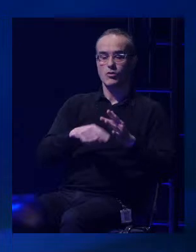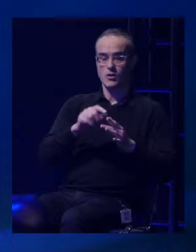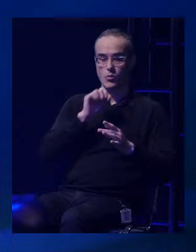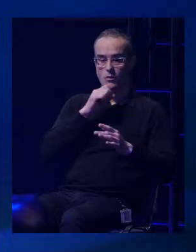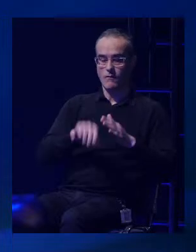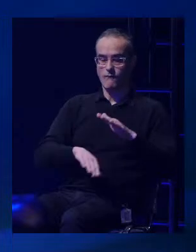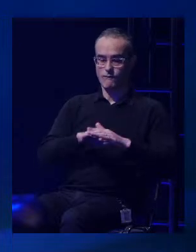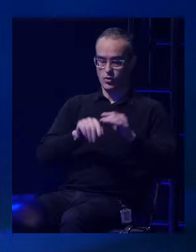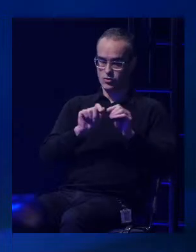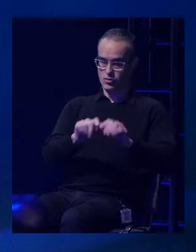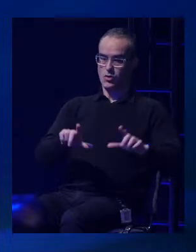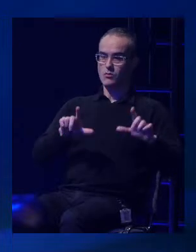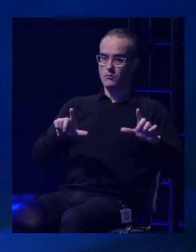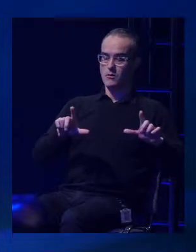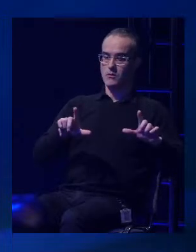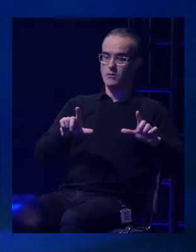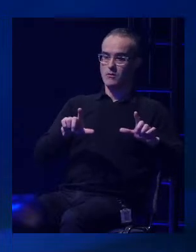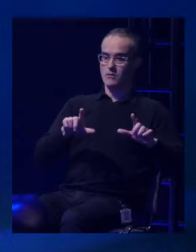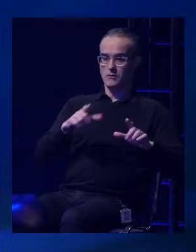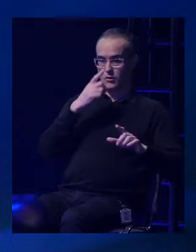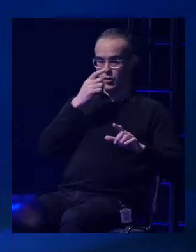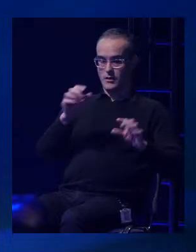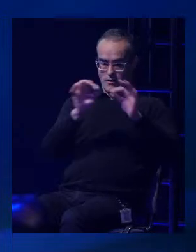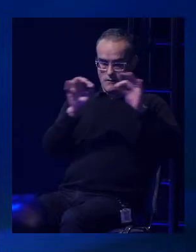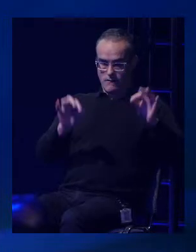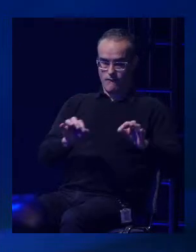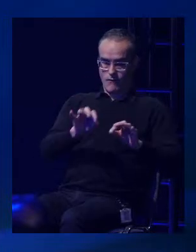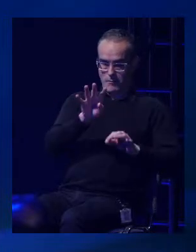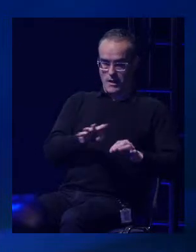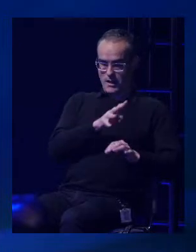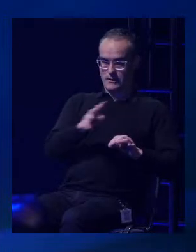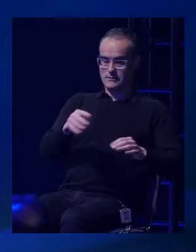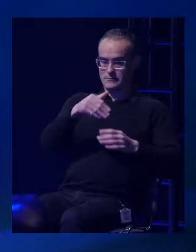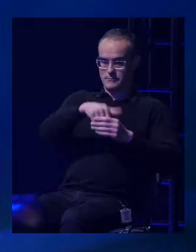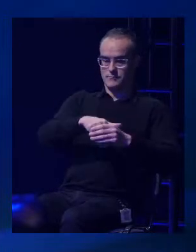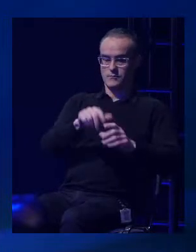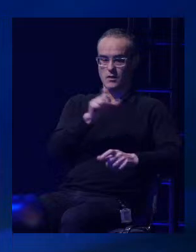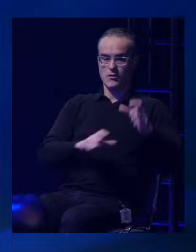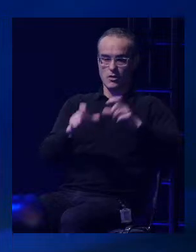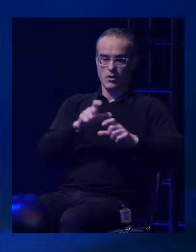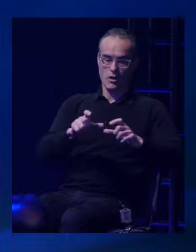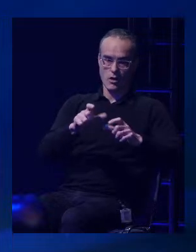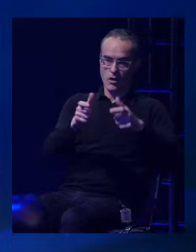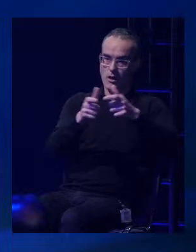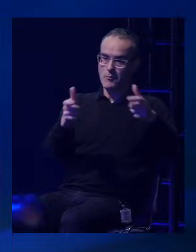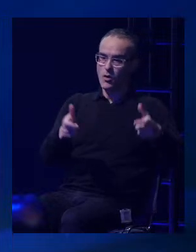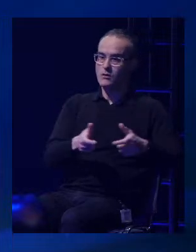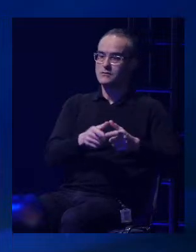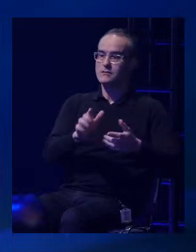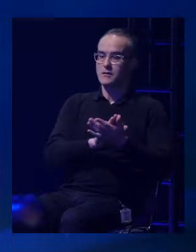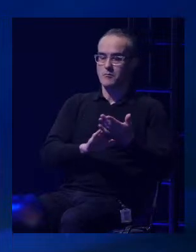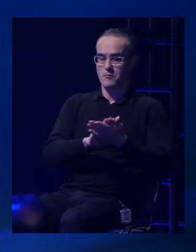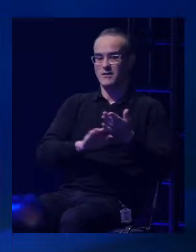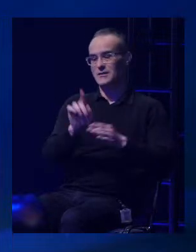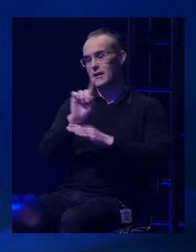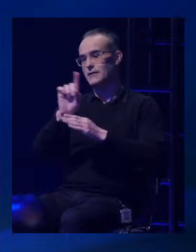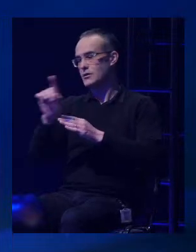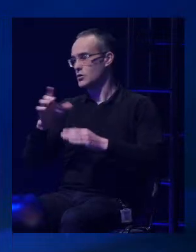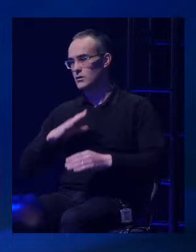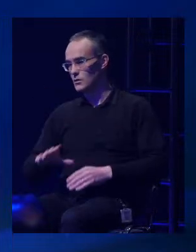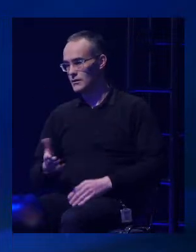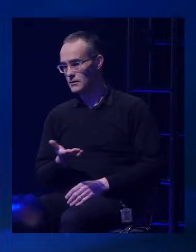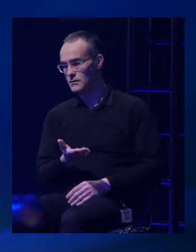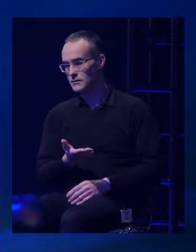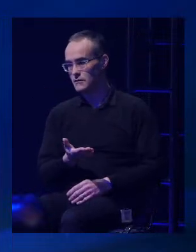scope image, you're able to put the frame lines in the color box. So again, taking away the need to do that further downstream, you can do